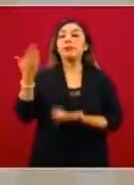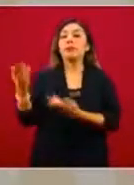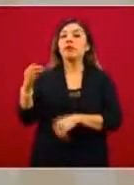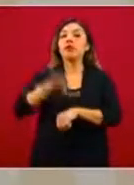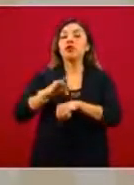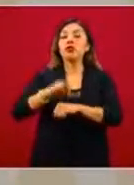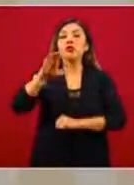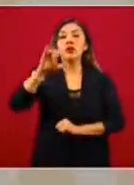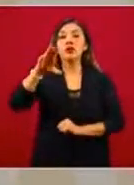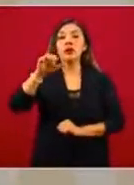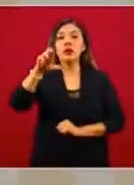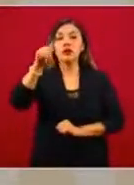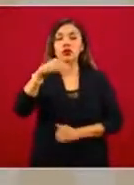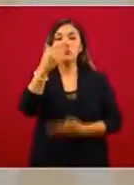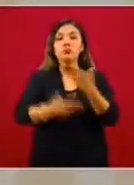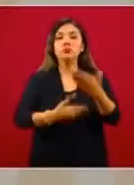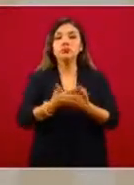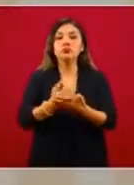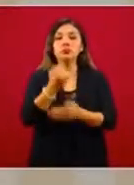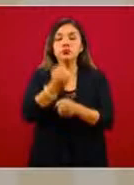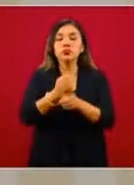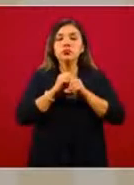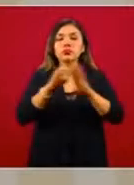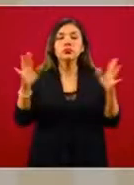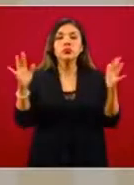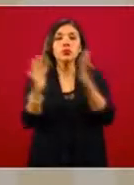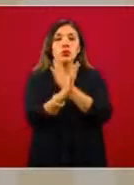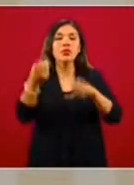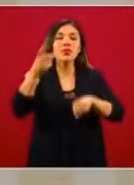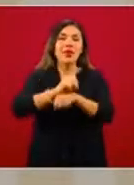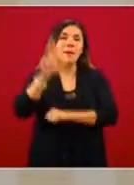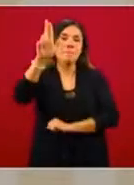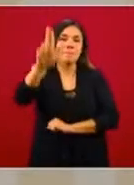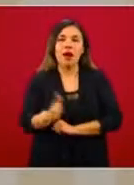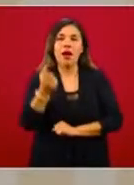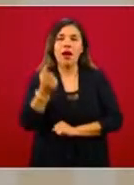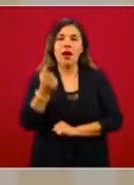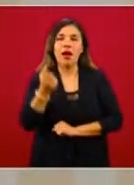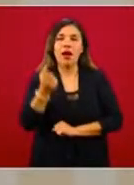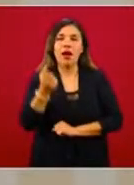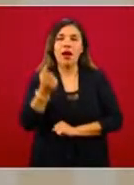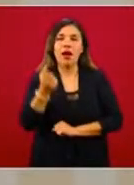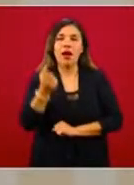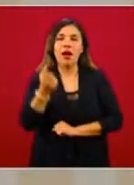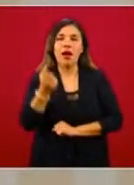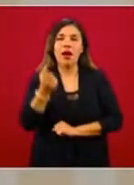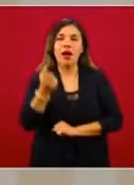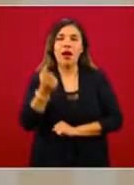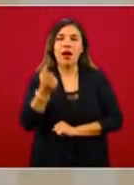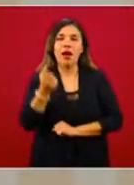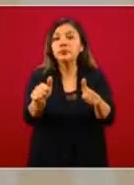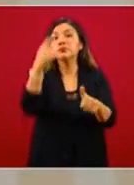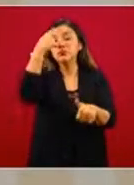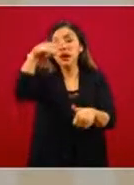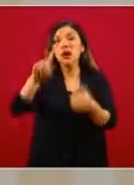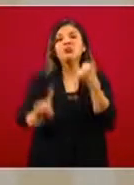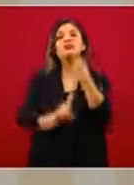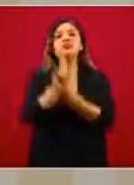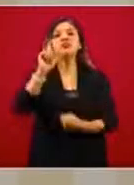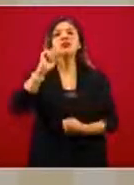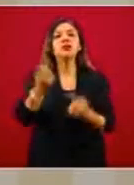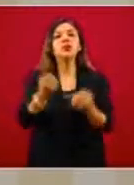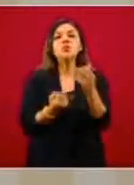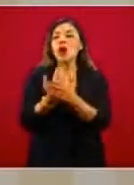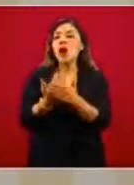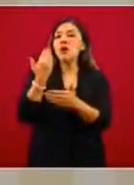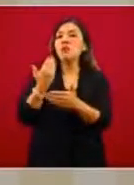And Dr. Ricardo Cortez will be presenting the mobility report, Tuesday mobility report. And we're going to pay attention